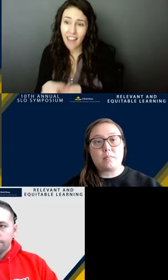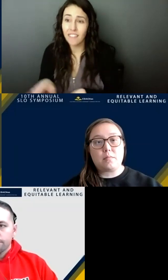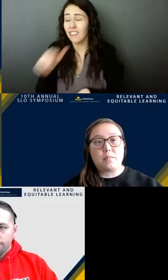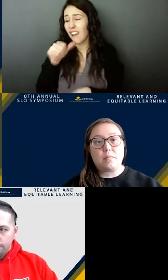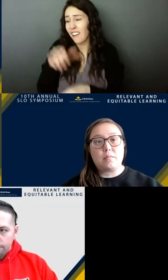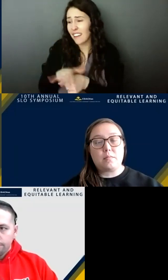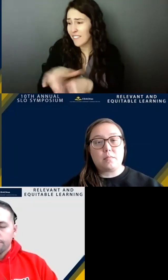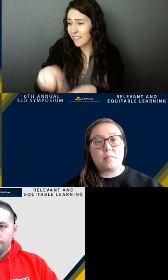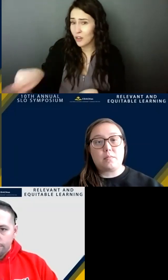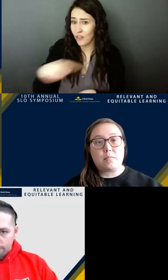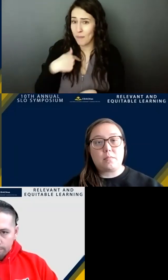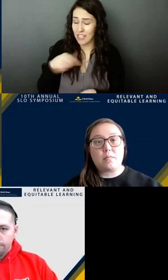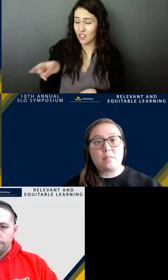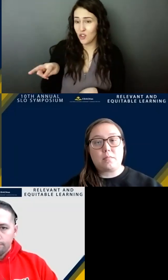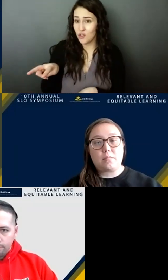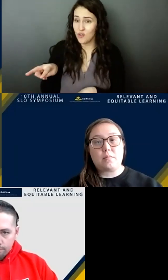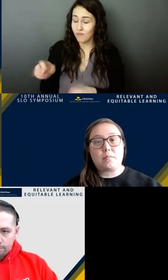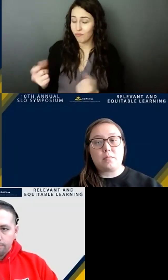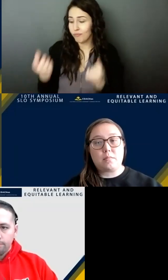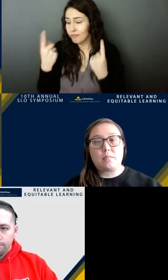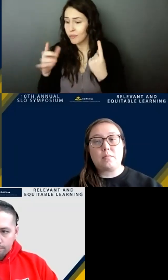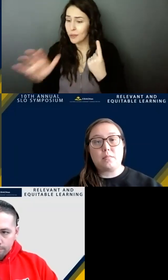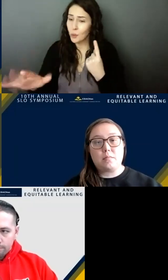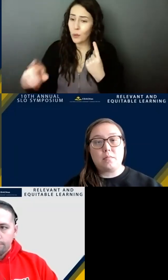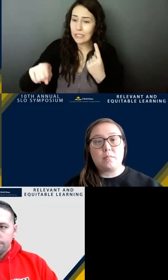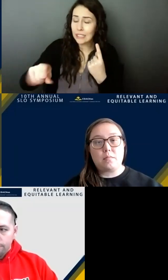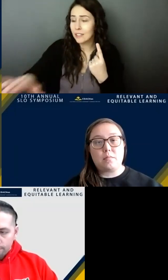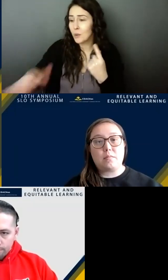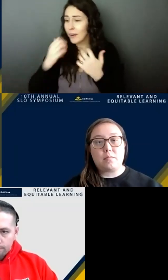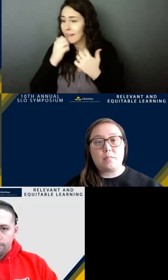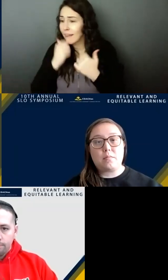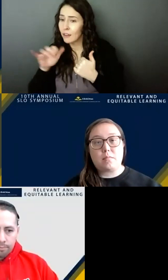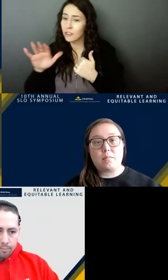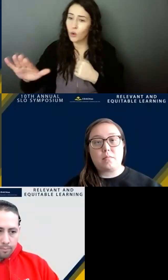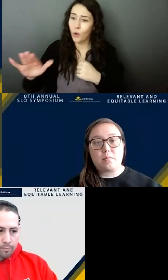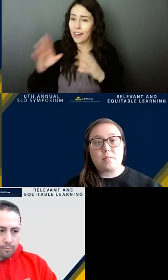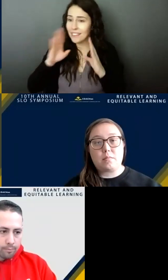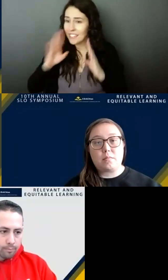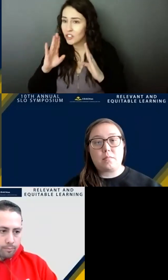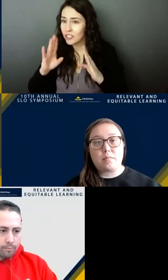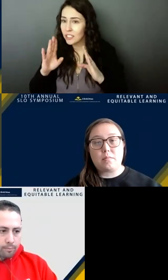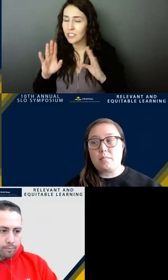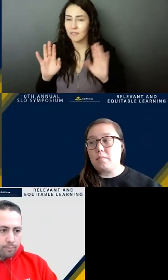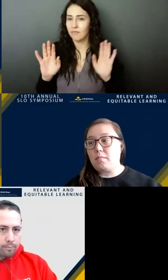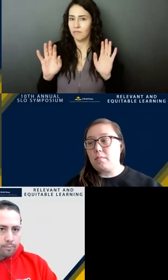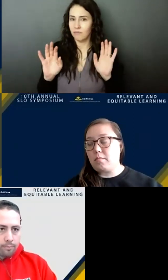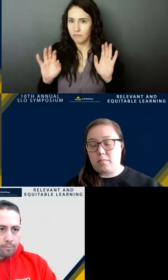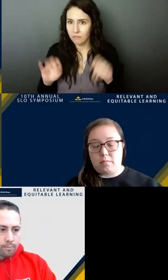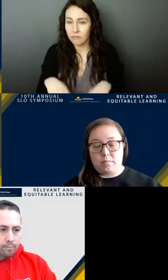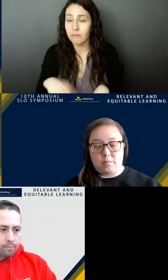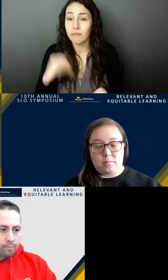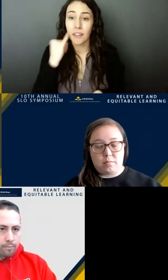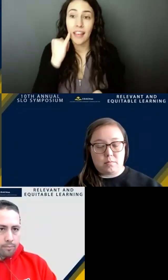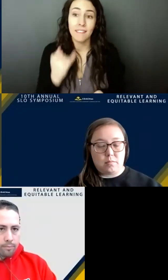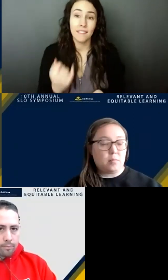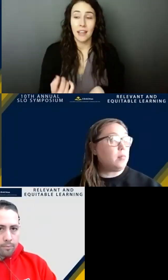me to look at your individual needs and cares and attentions. Now, that being said, right, I mean, if one person out